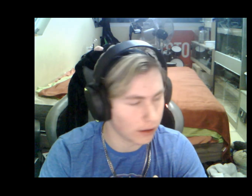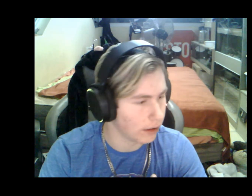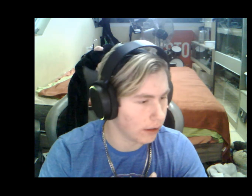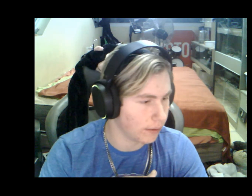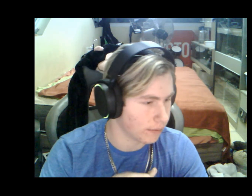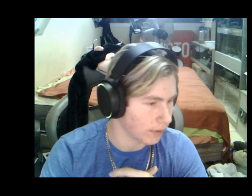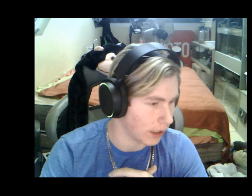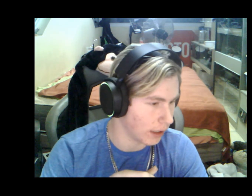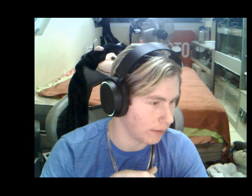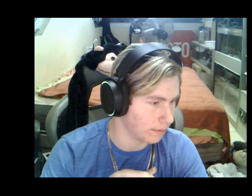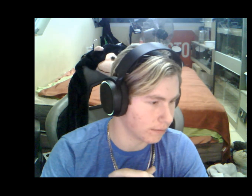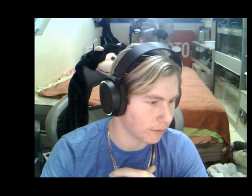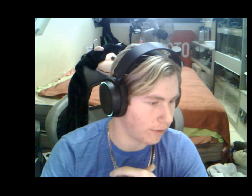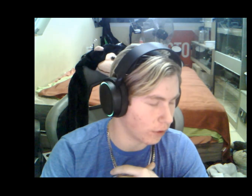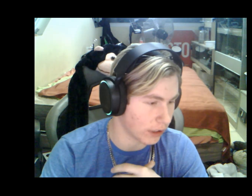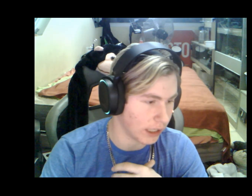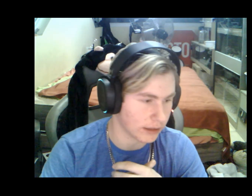play